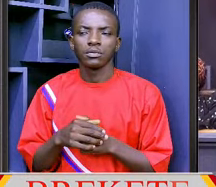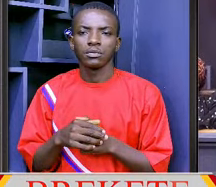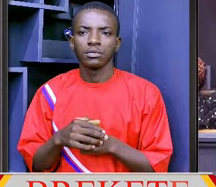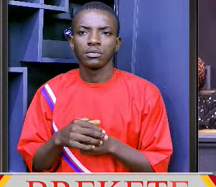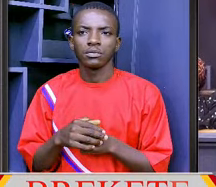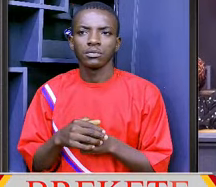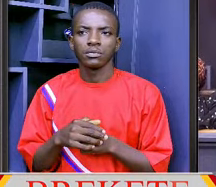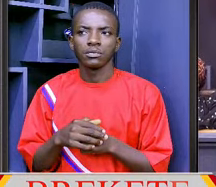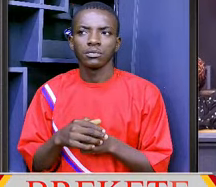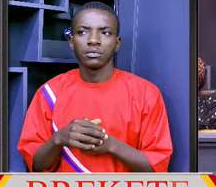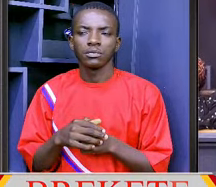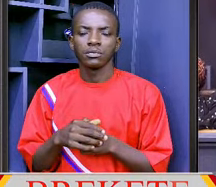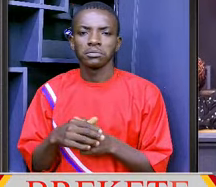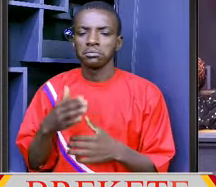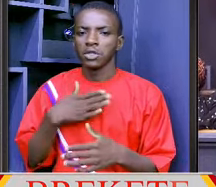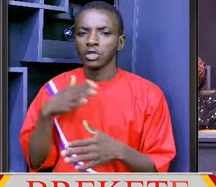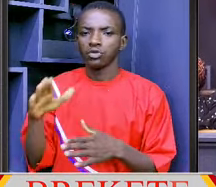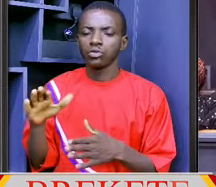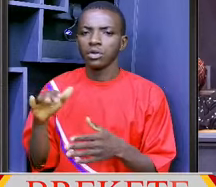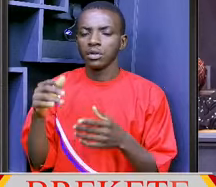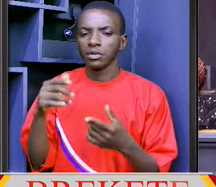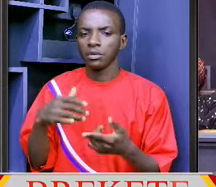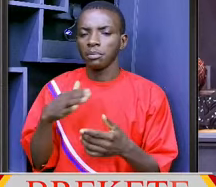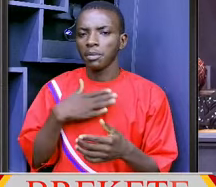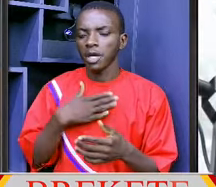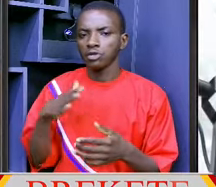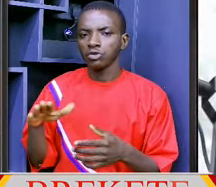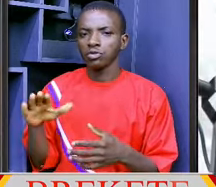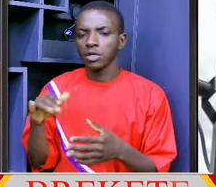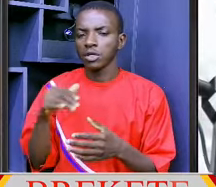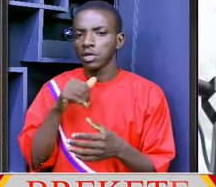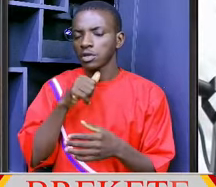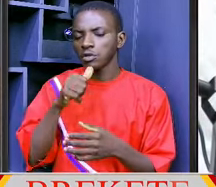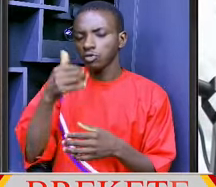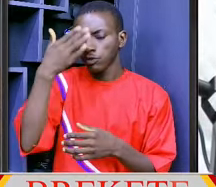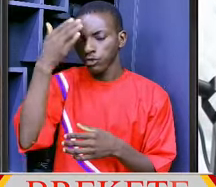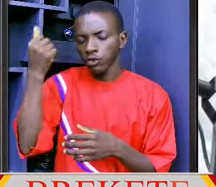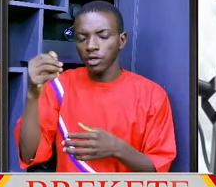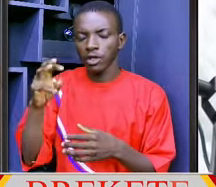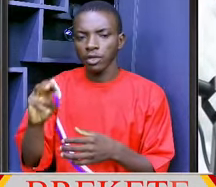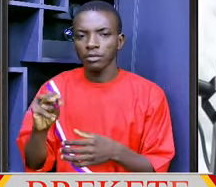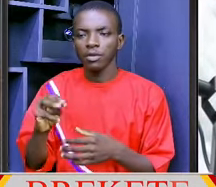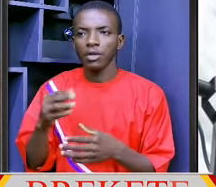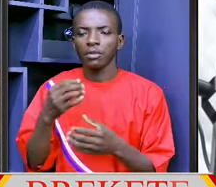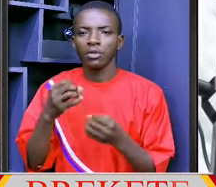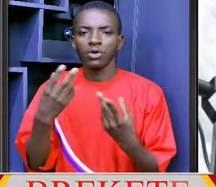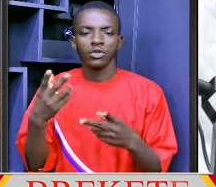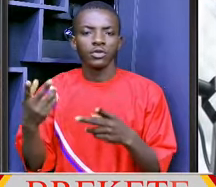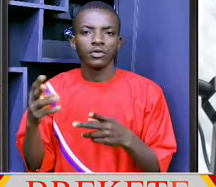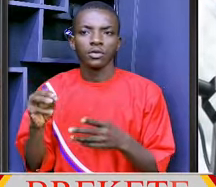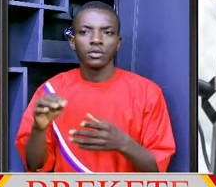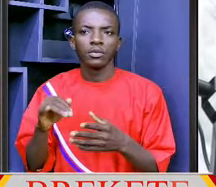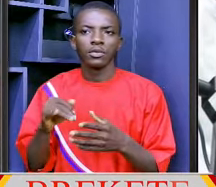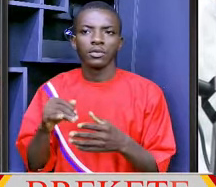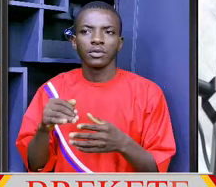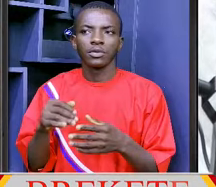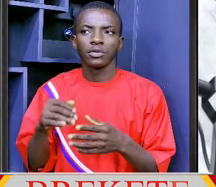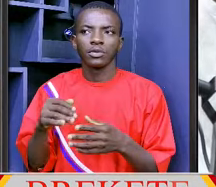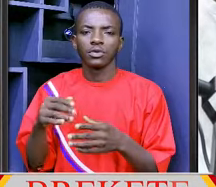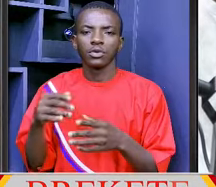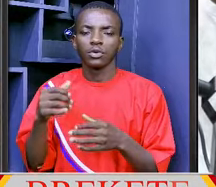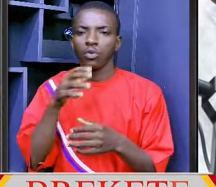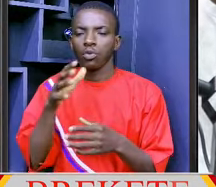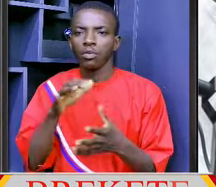children. I cannot forget them. I always made that statement. Most of them, the children be my target.